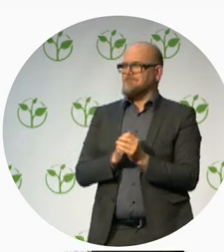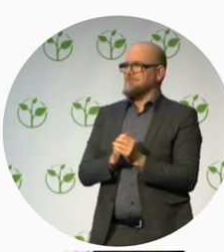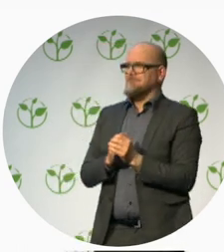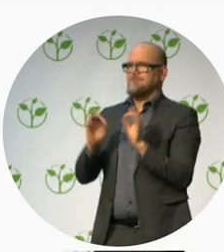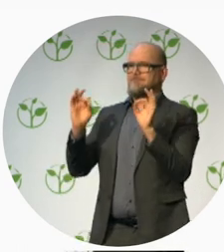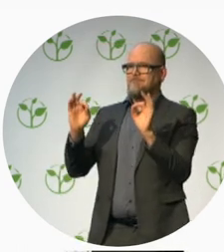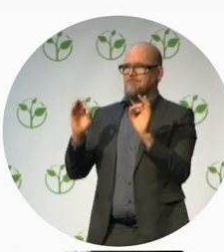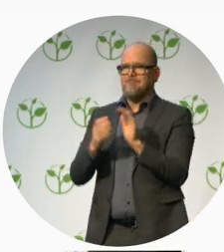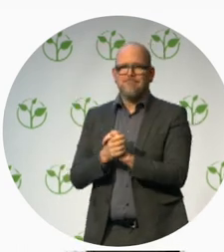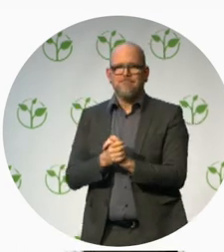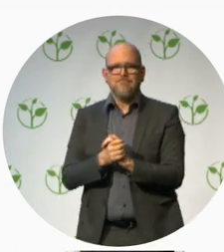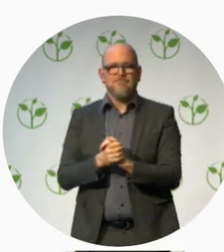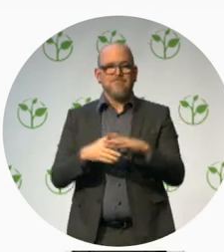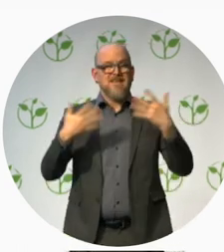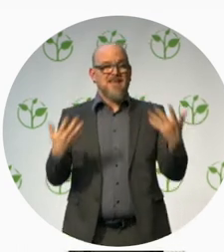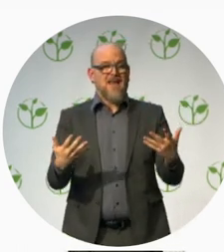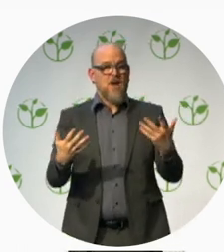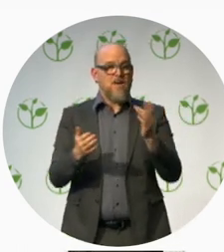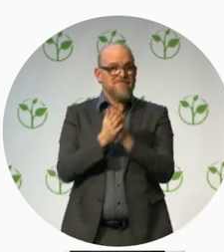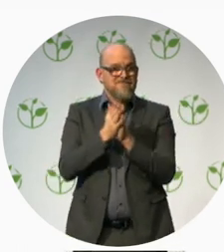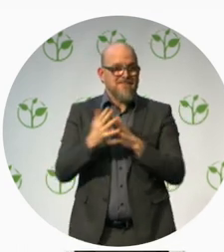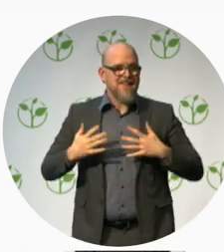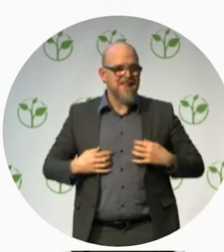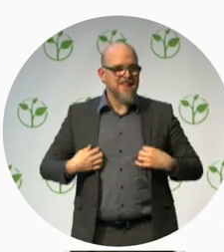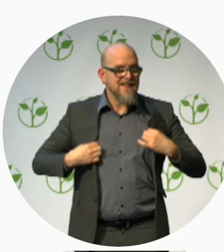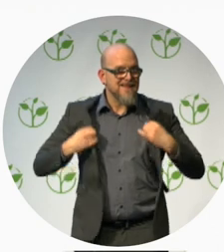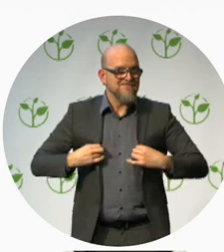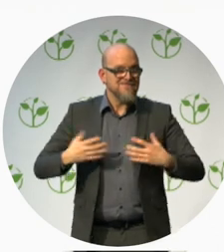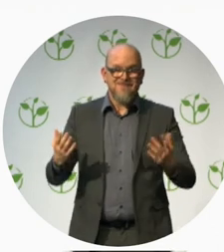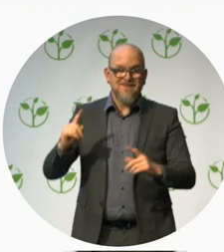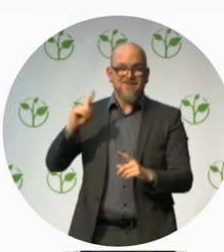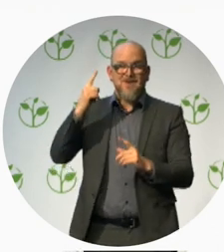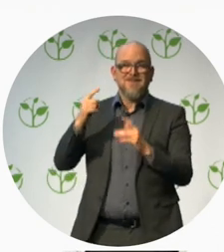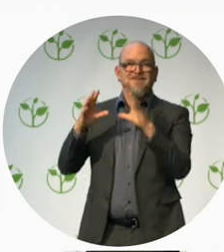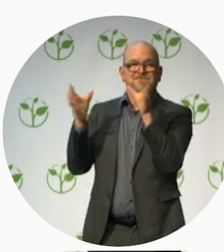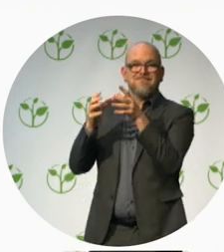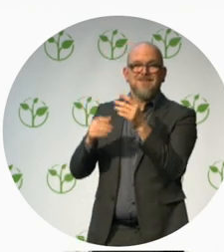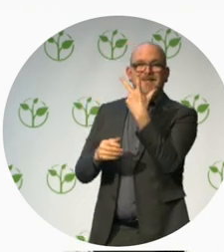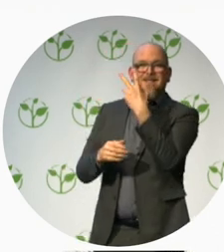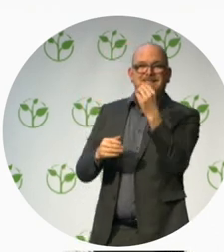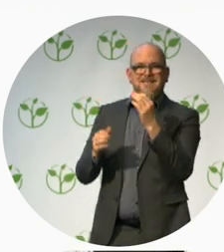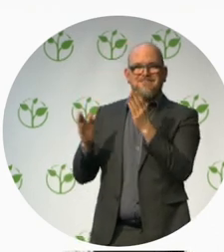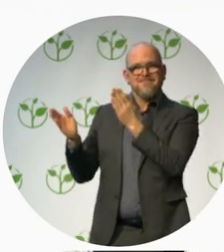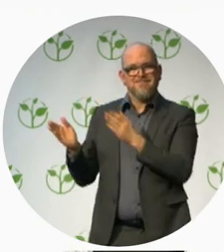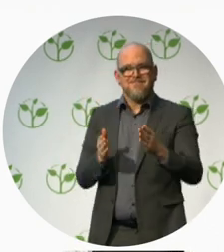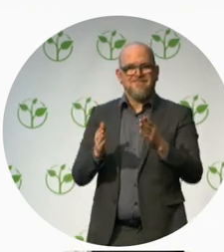absolutely delighted to hand over the beginning of the award ceremony. I feel like we should have a trumpet. Wilfred, are we ready to go? We are.